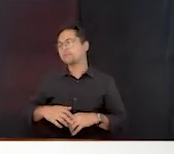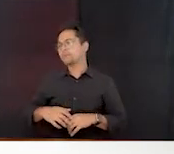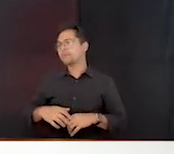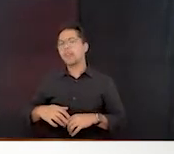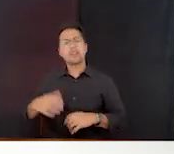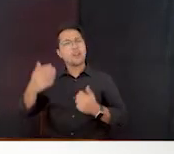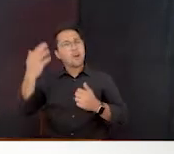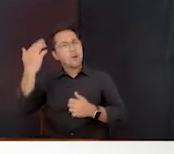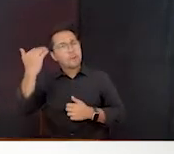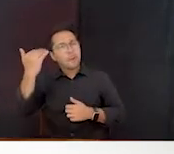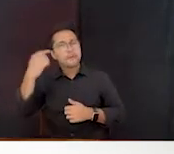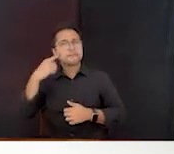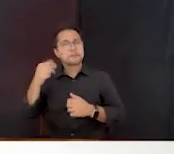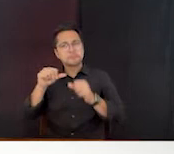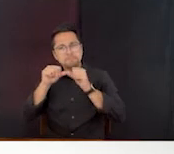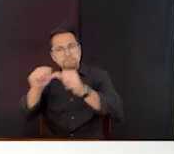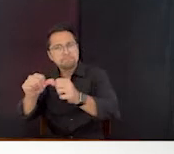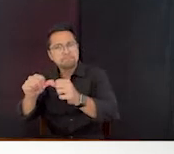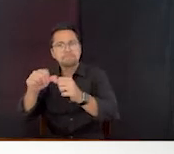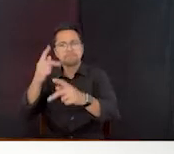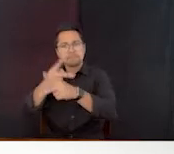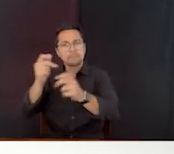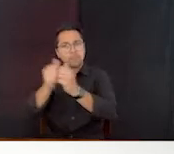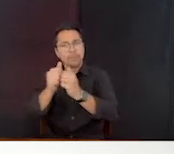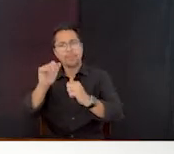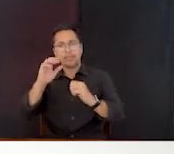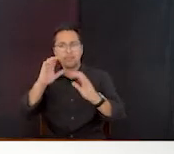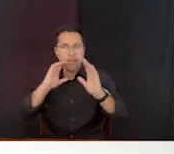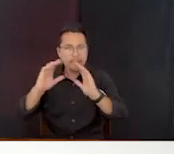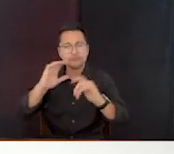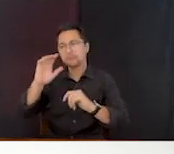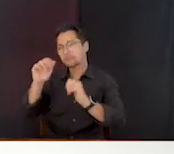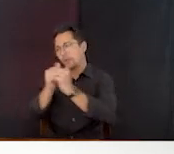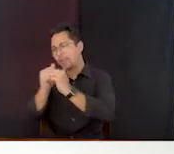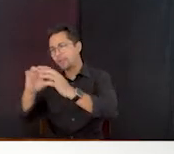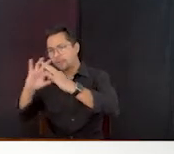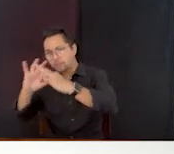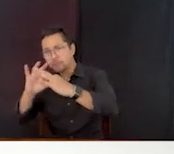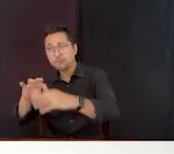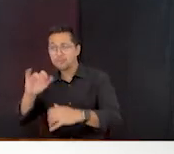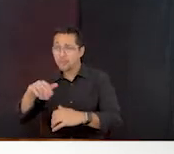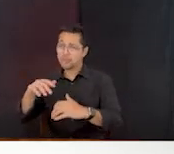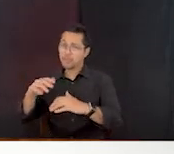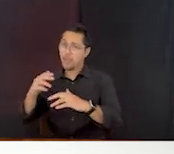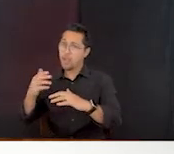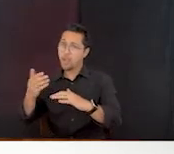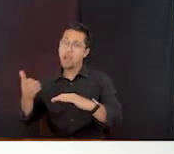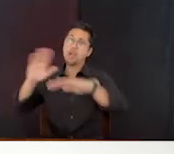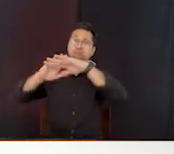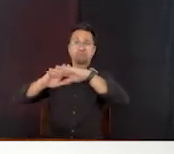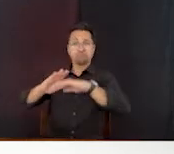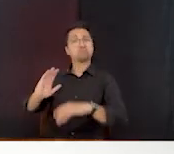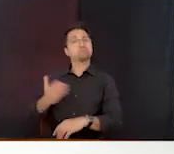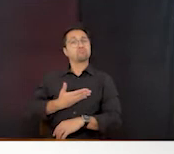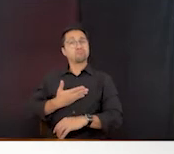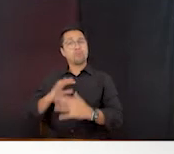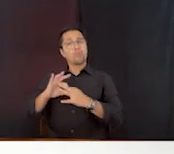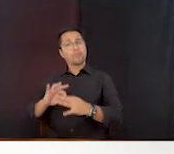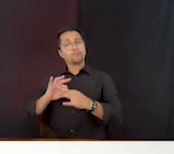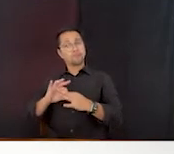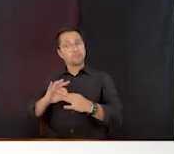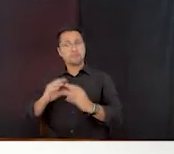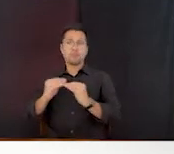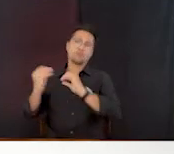those conversations and those relationships going. And that helped a lot, and I found it was actually to deepen a lot of my friendships that way.